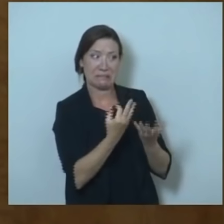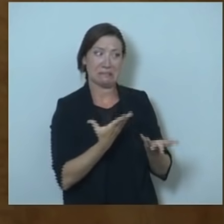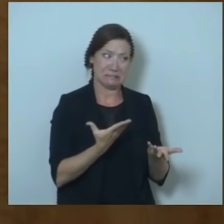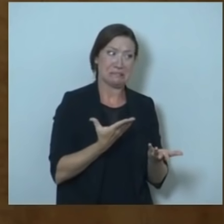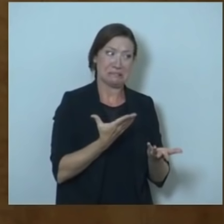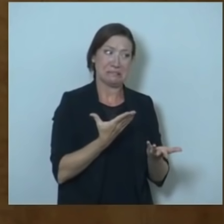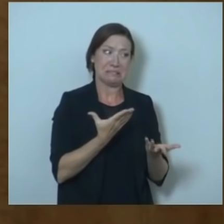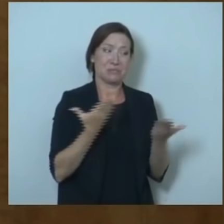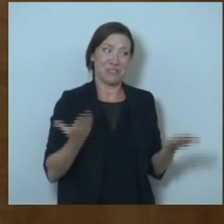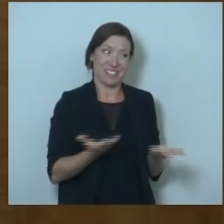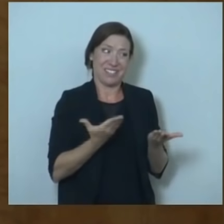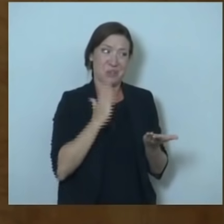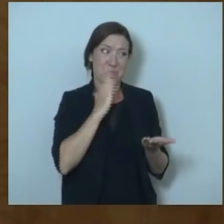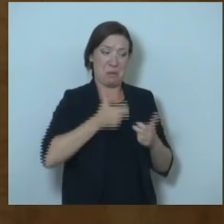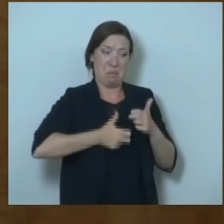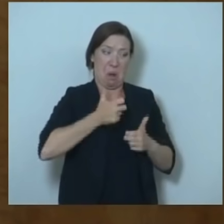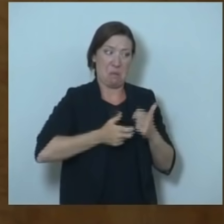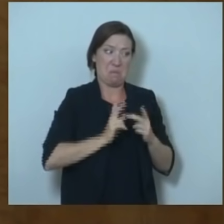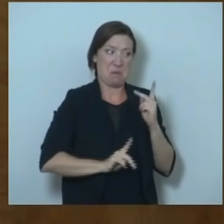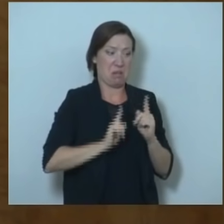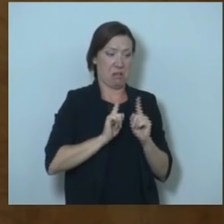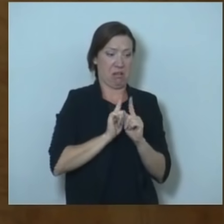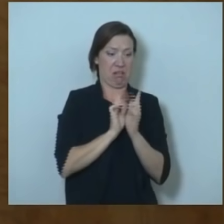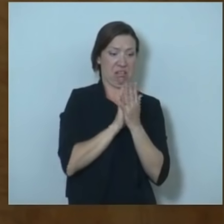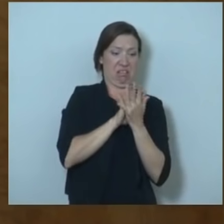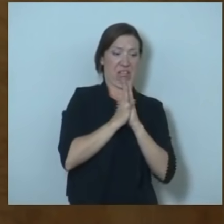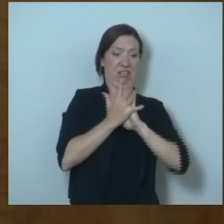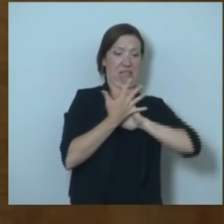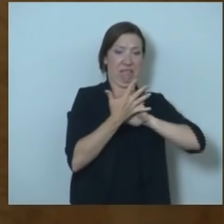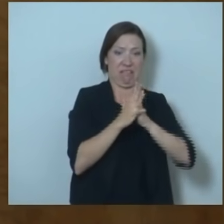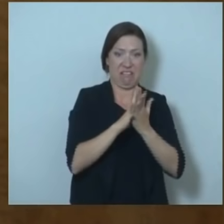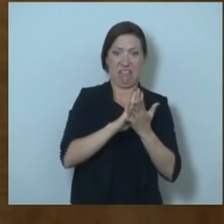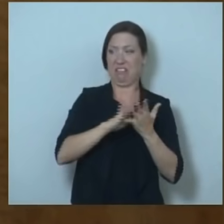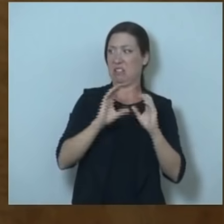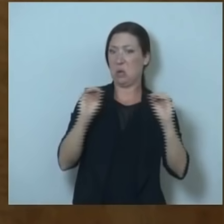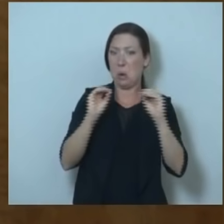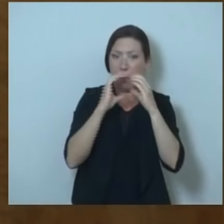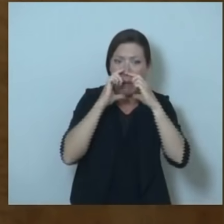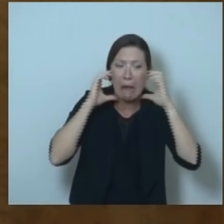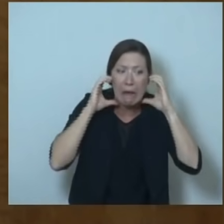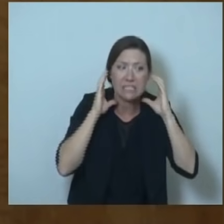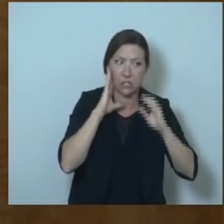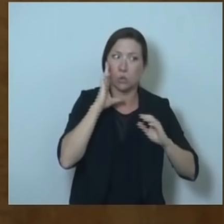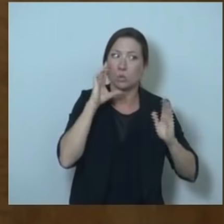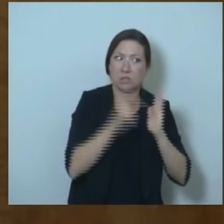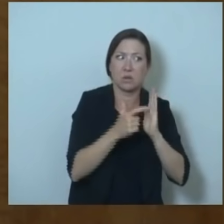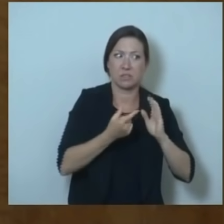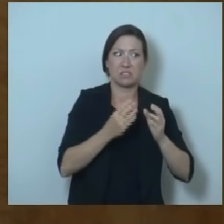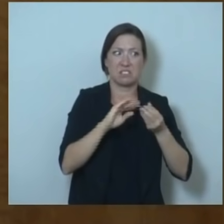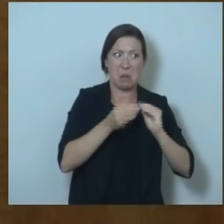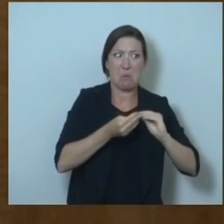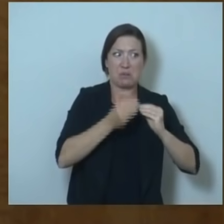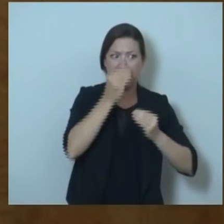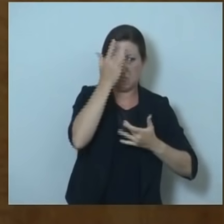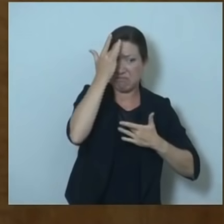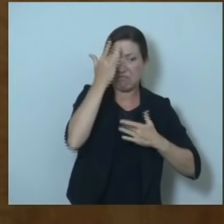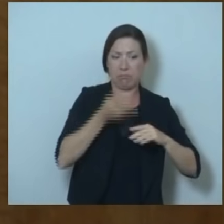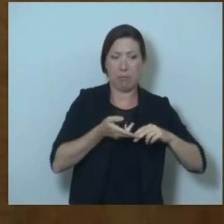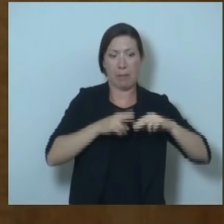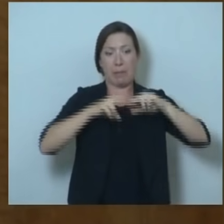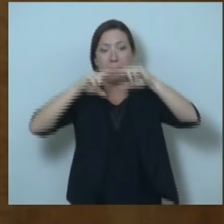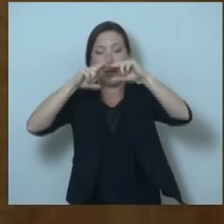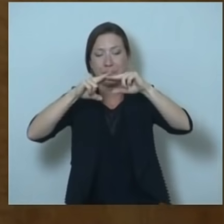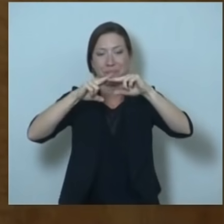close. They're not wearing masks. We're going to see an uptick of cases. And then 2 days later, we got the modeling report today,